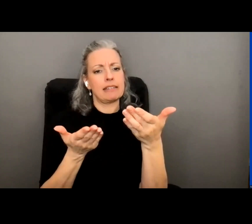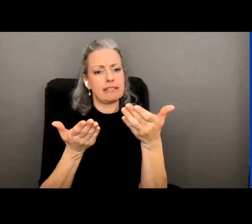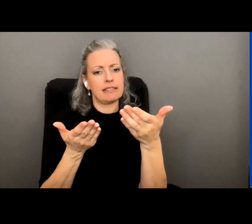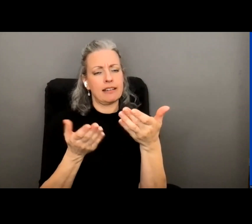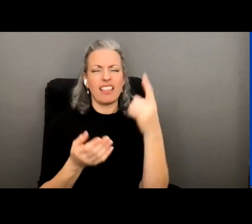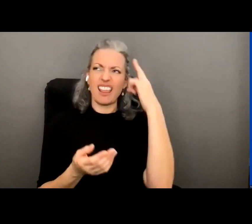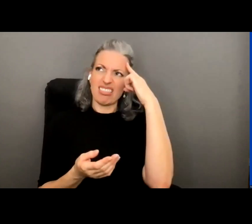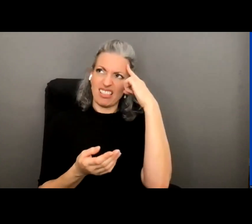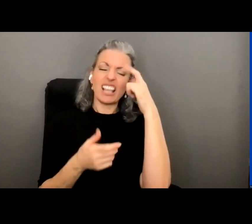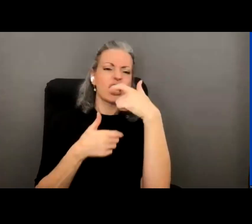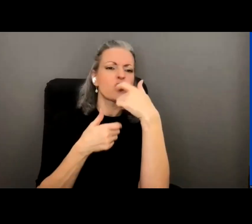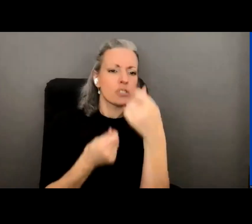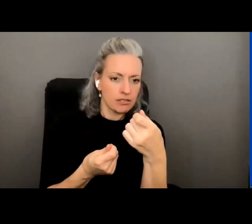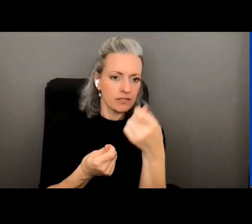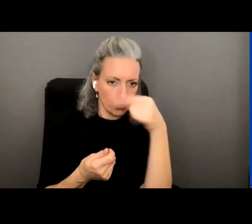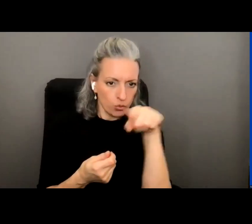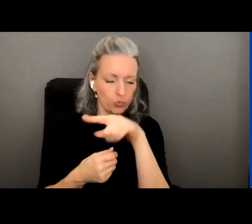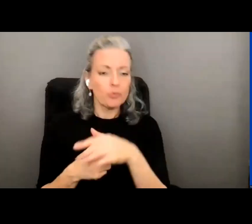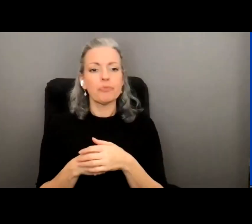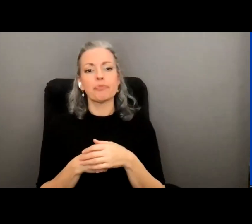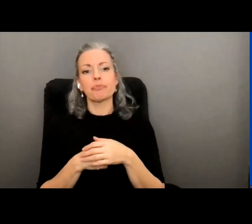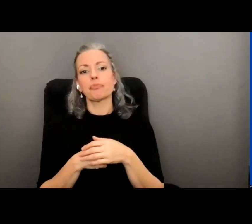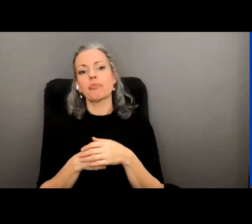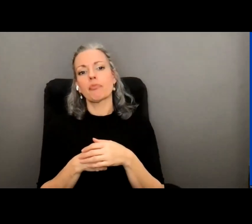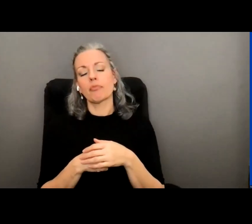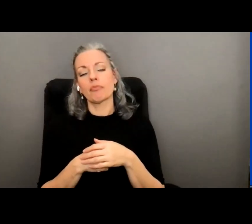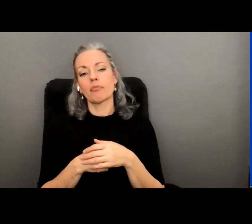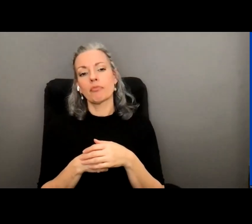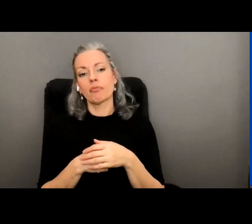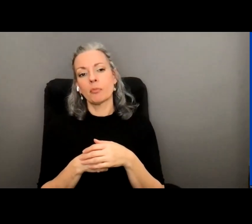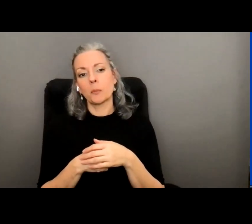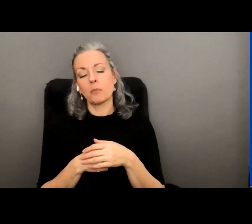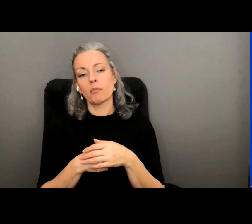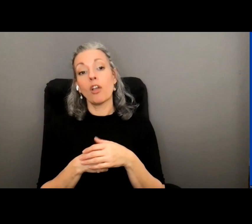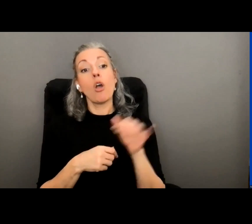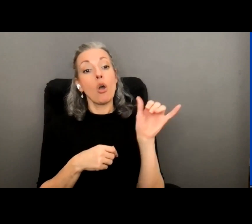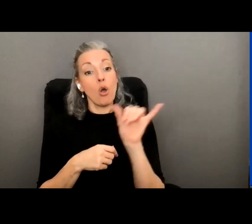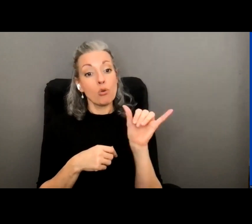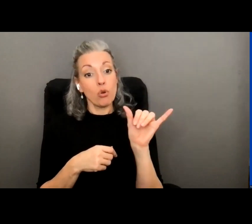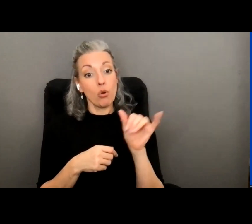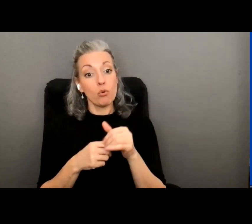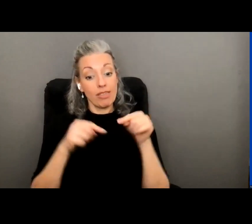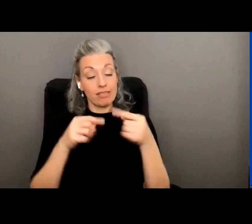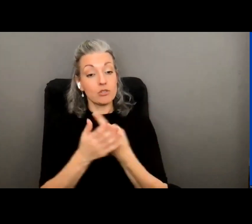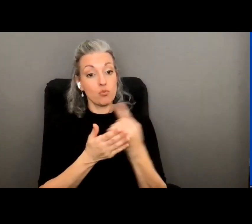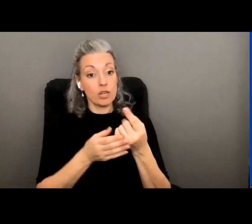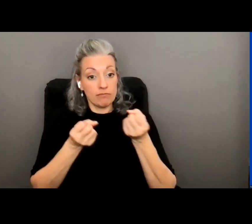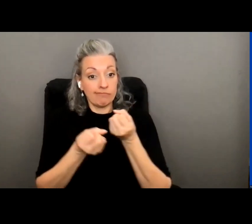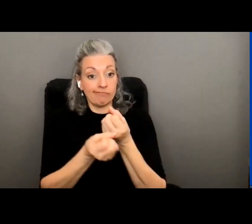think would be of interest to this partnership. We also this week